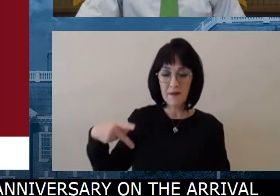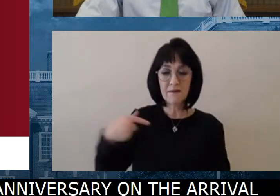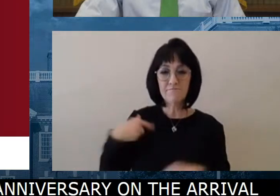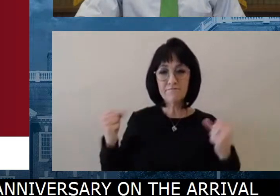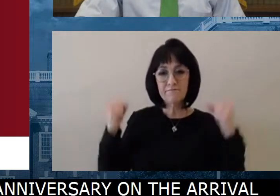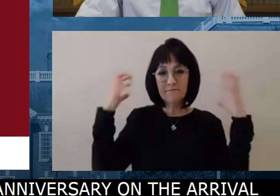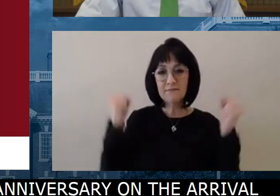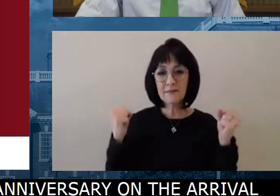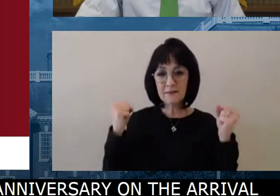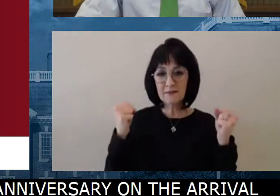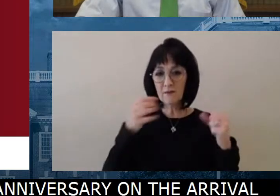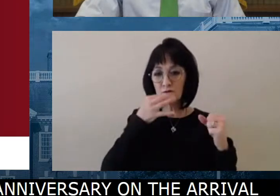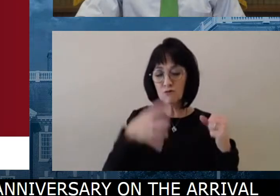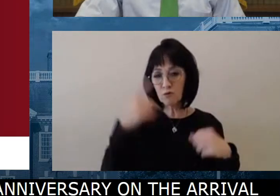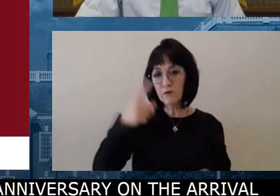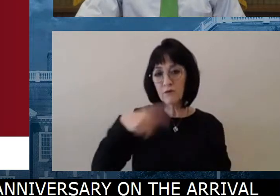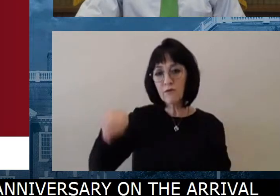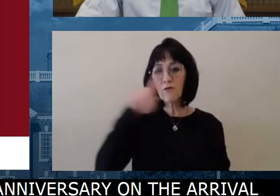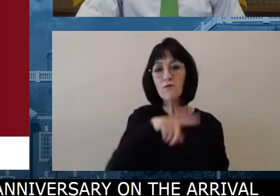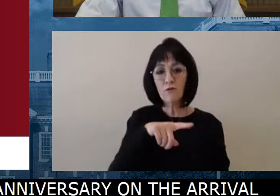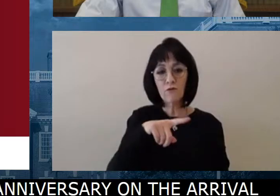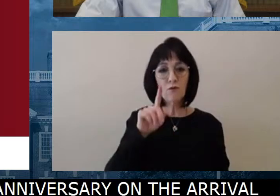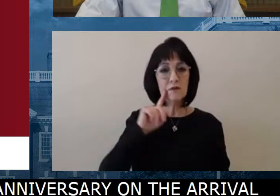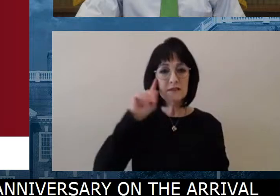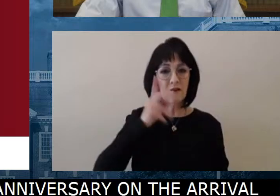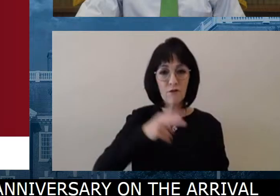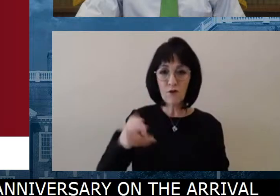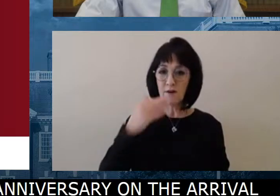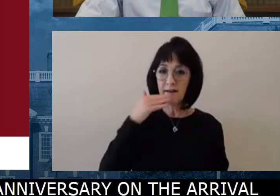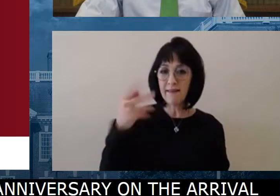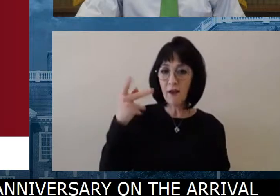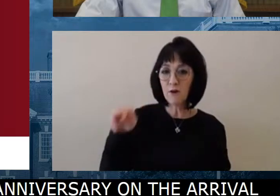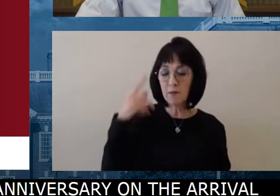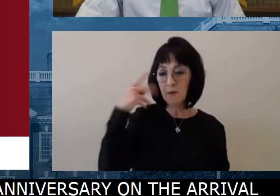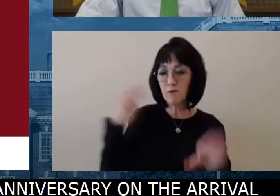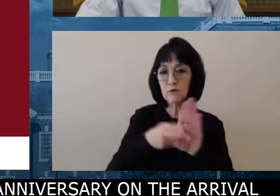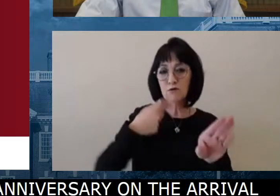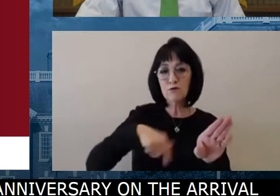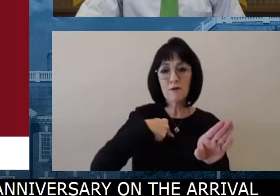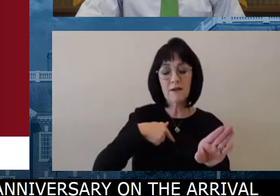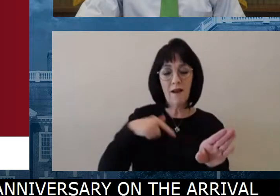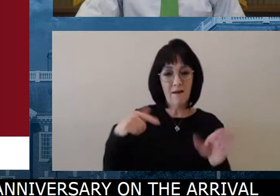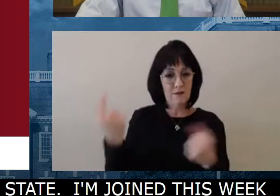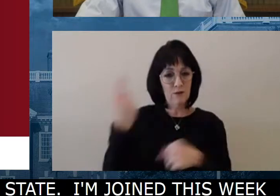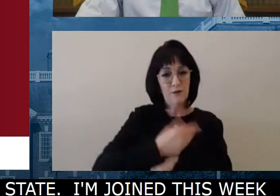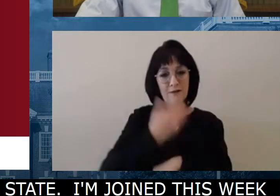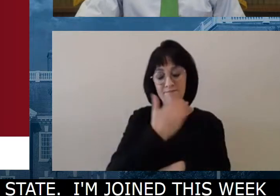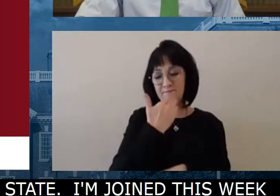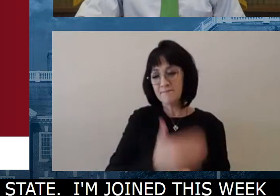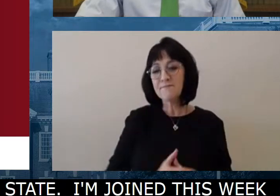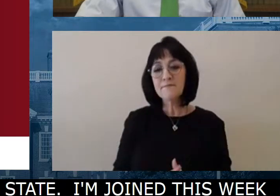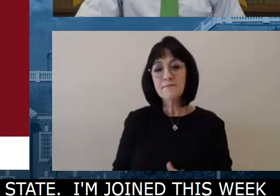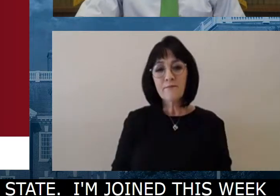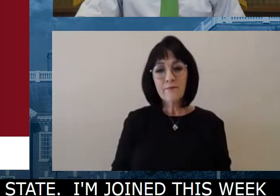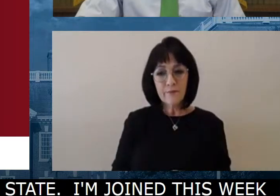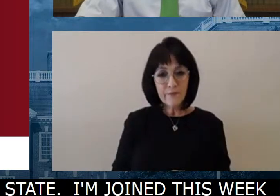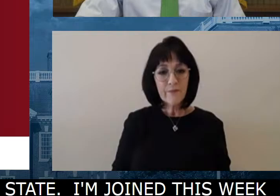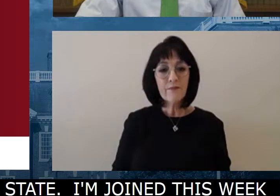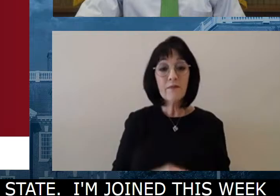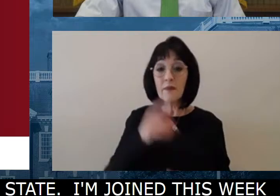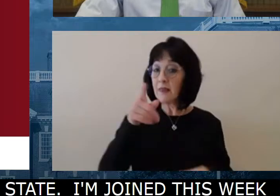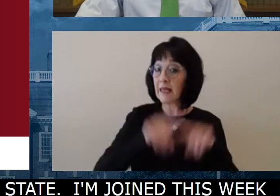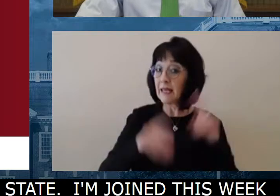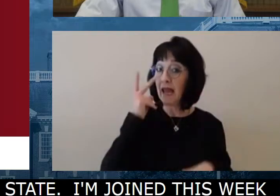expert for the deaf and hard of hearing. Pam, thanks for being with us as well today. Also joined you, although you can't see